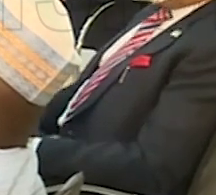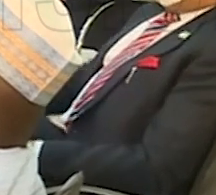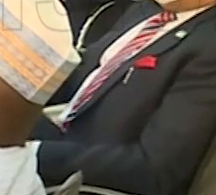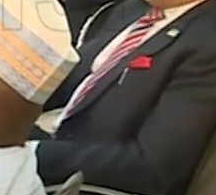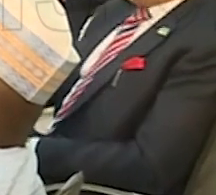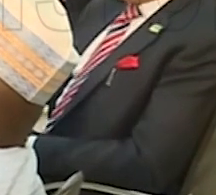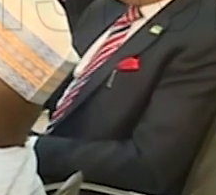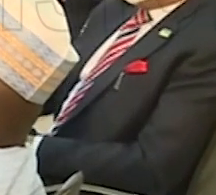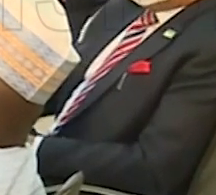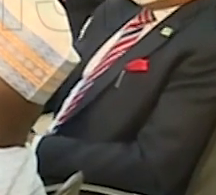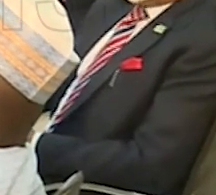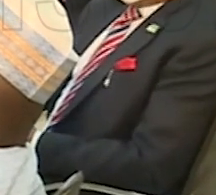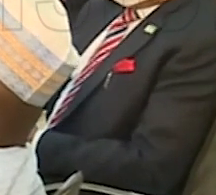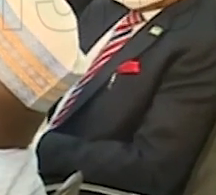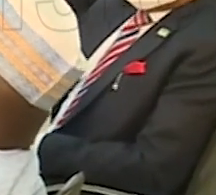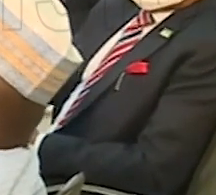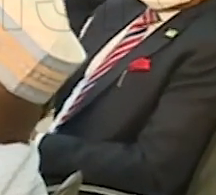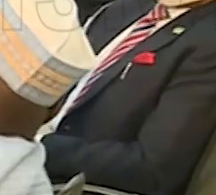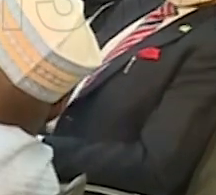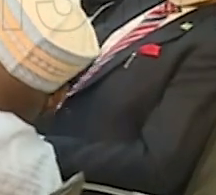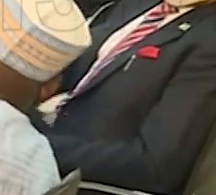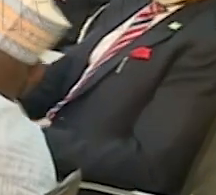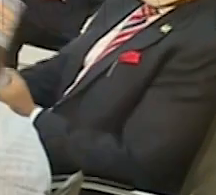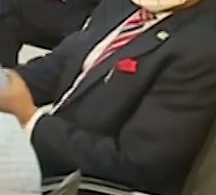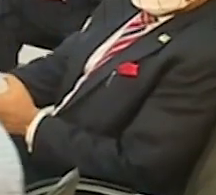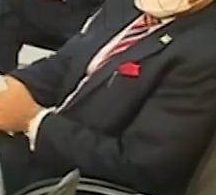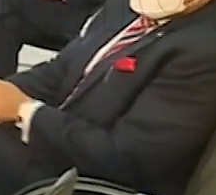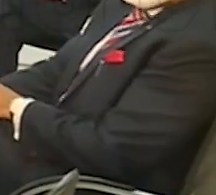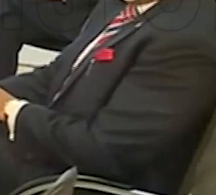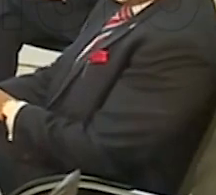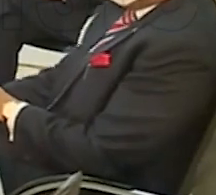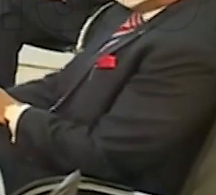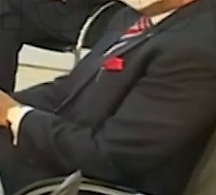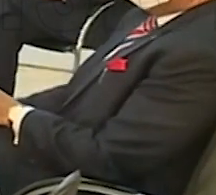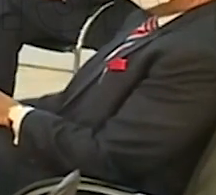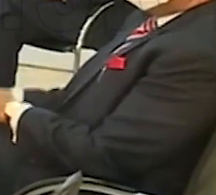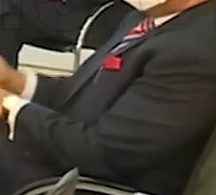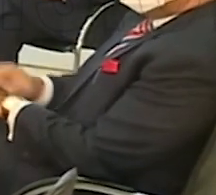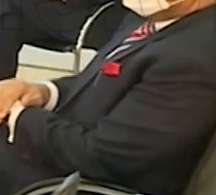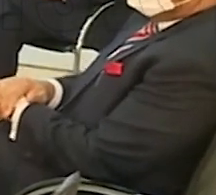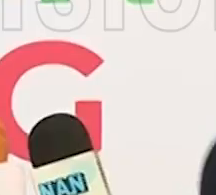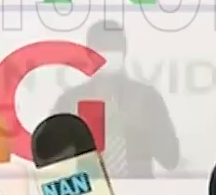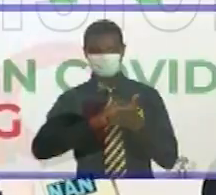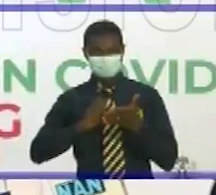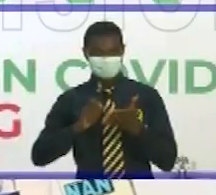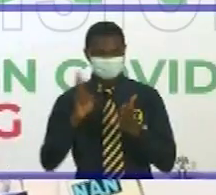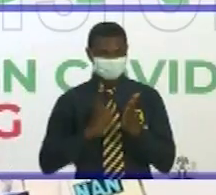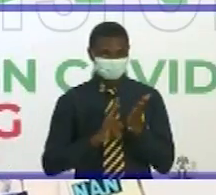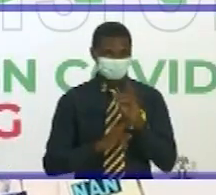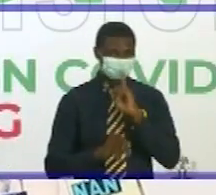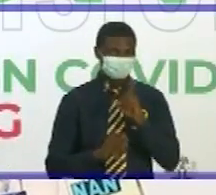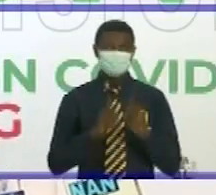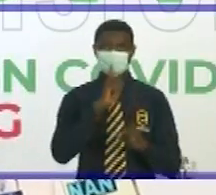Well, I think all the questions have been answered. And I know you want to go and file your reports. So